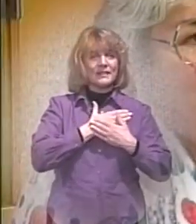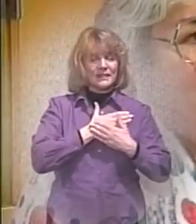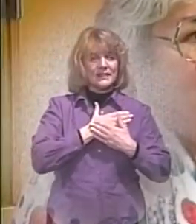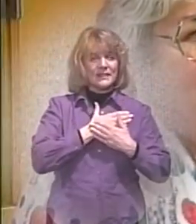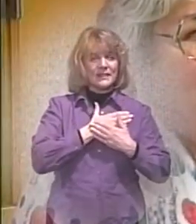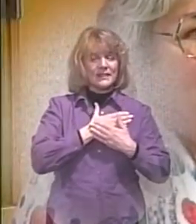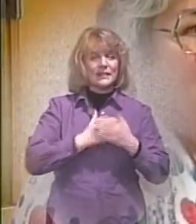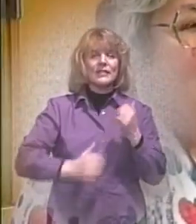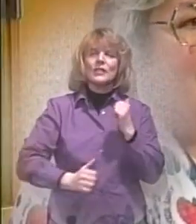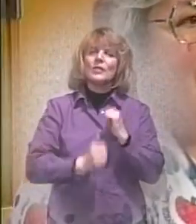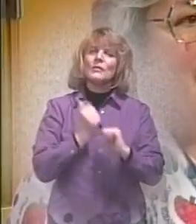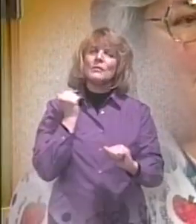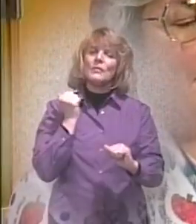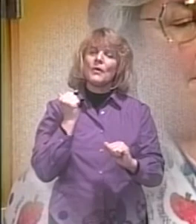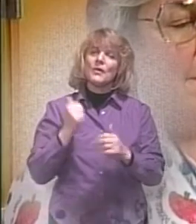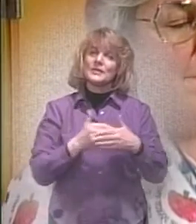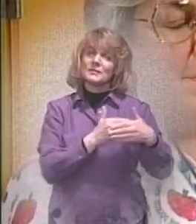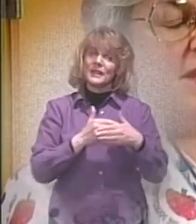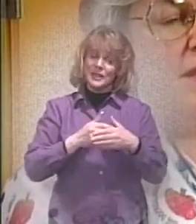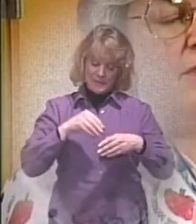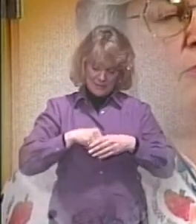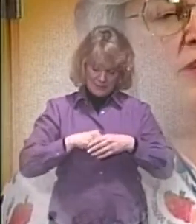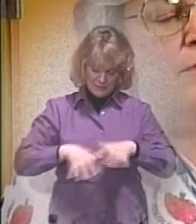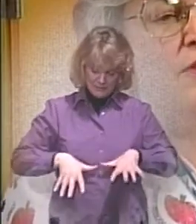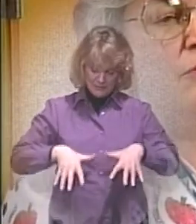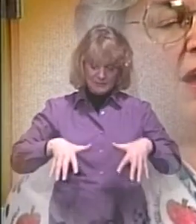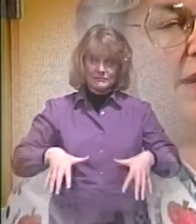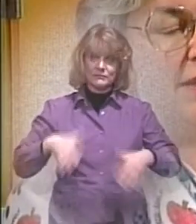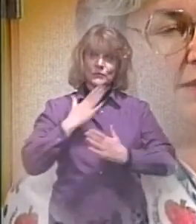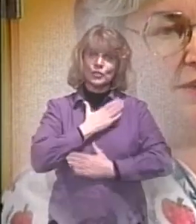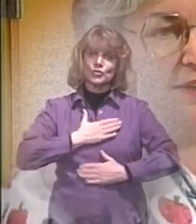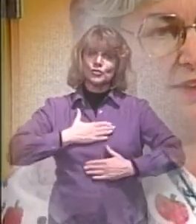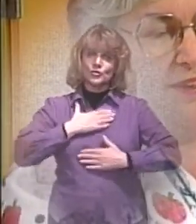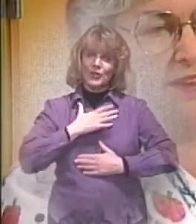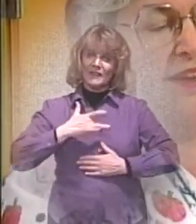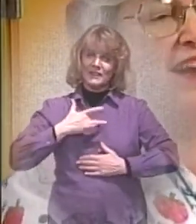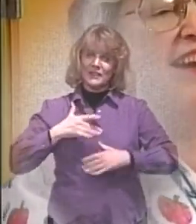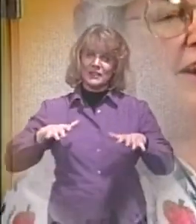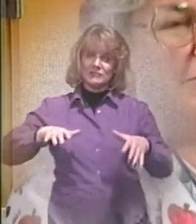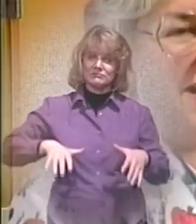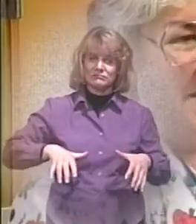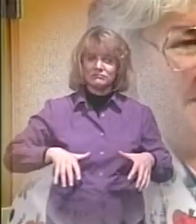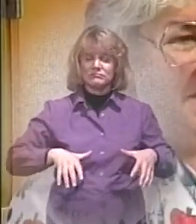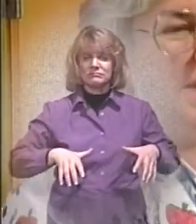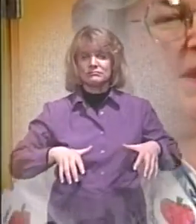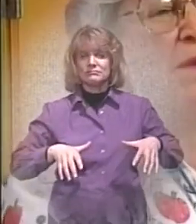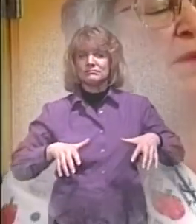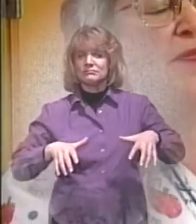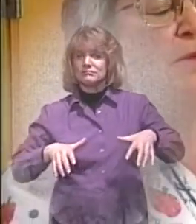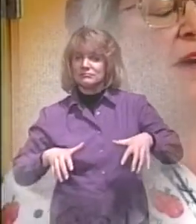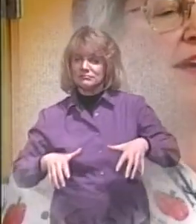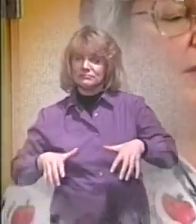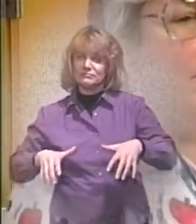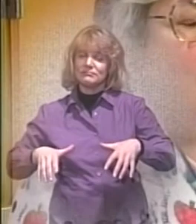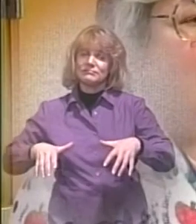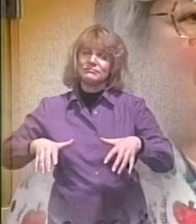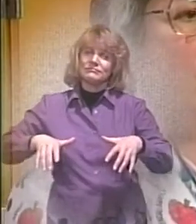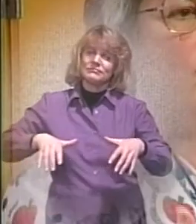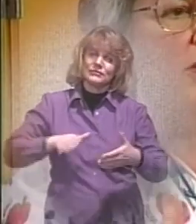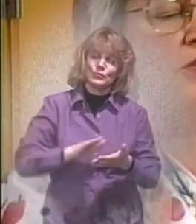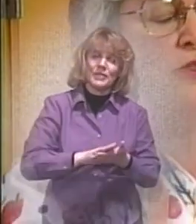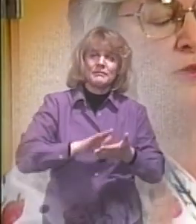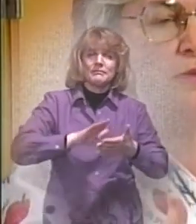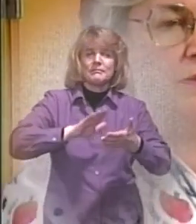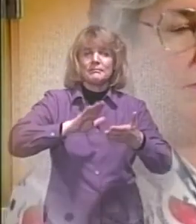Most babies in utero like the rhythms of rocking, not hard rock, but the rocking motion,